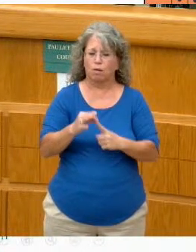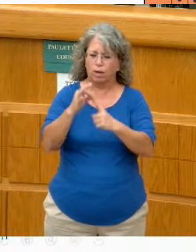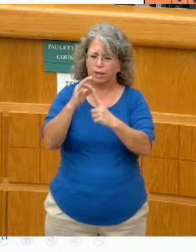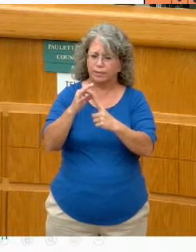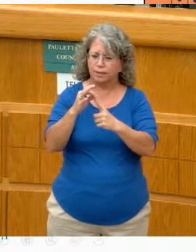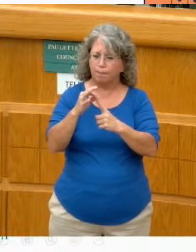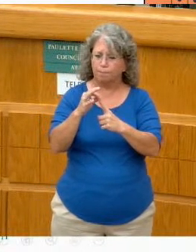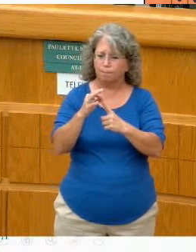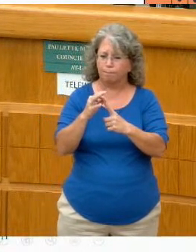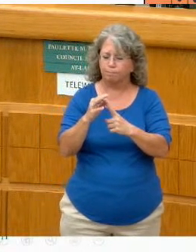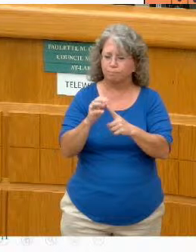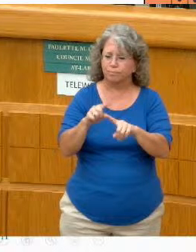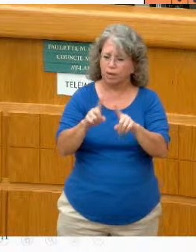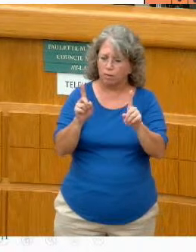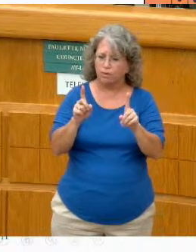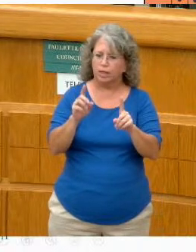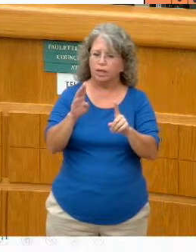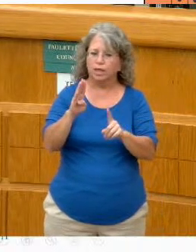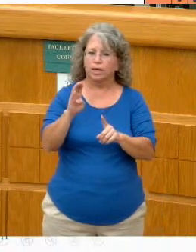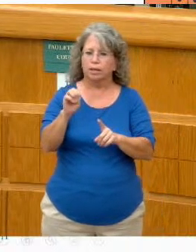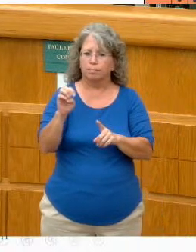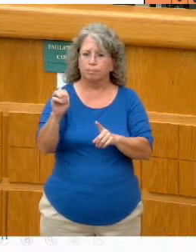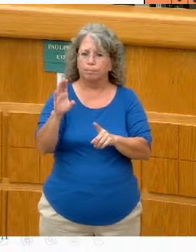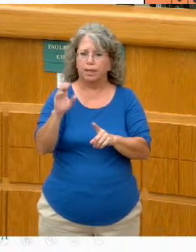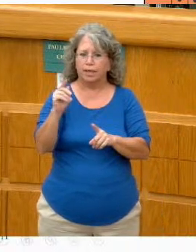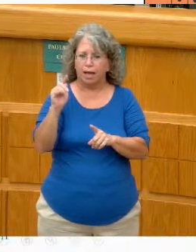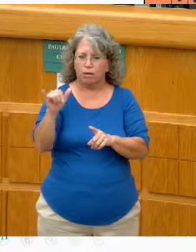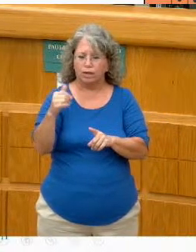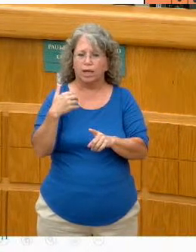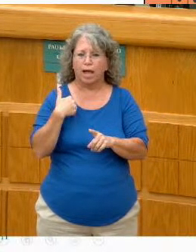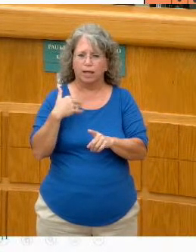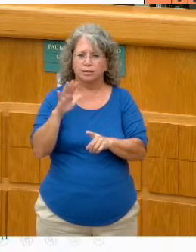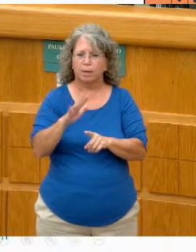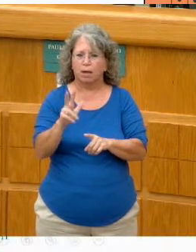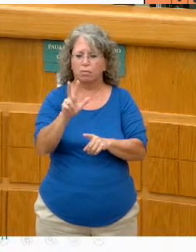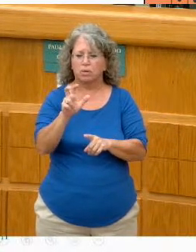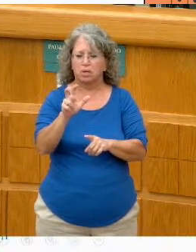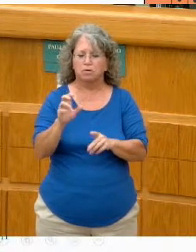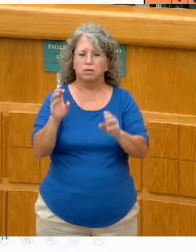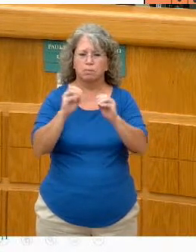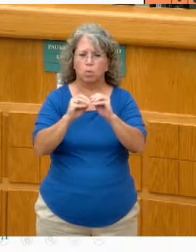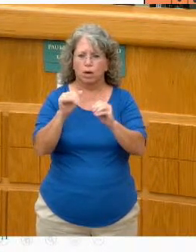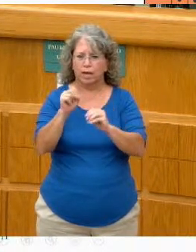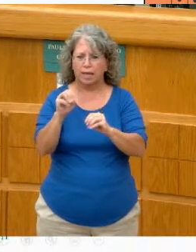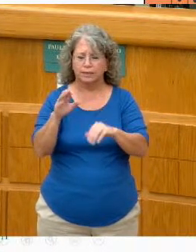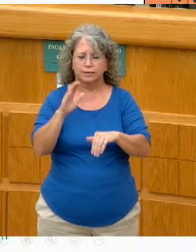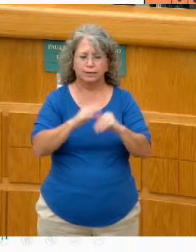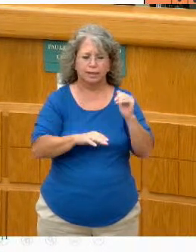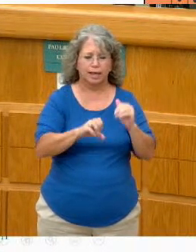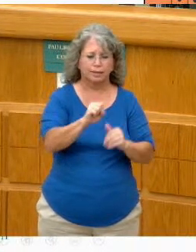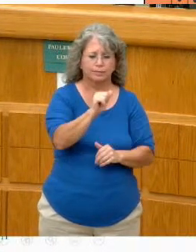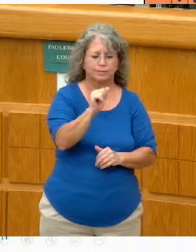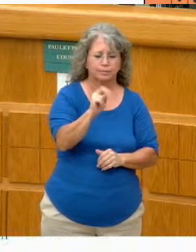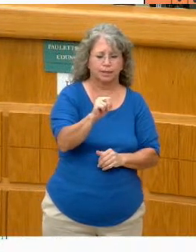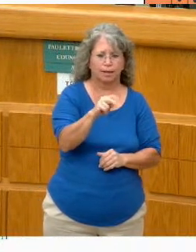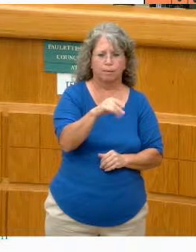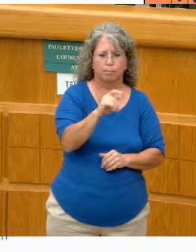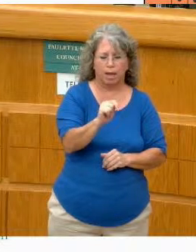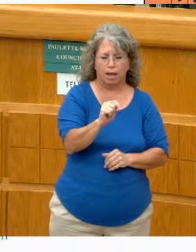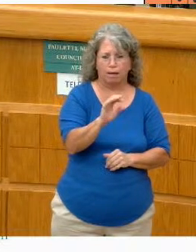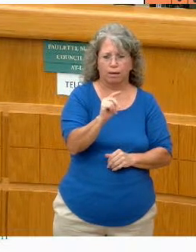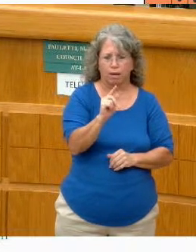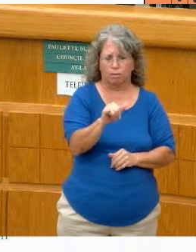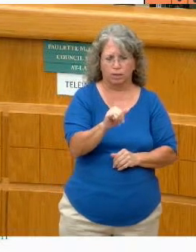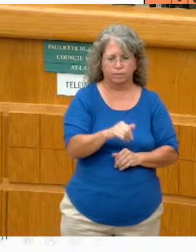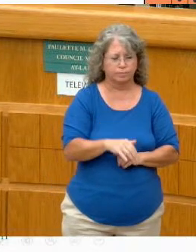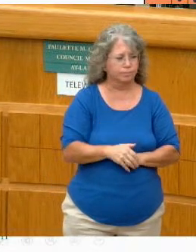cases, 300 more cases approximately than San Patricio County, which is right here. But both of